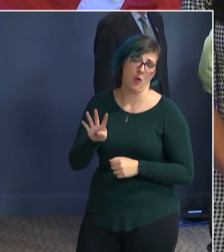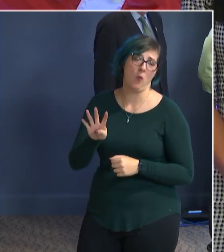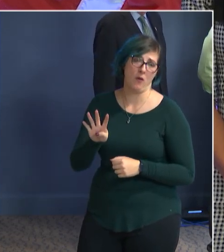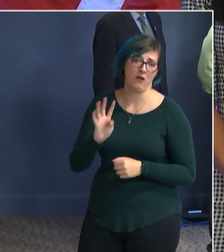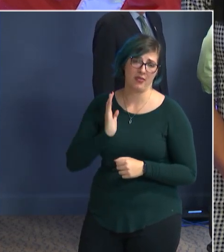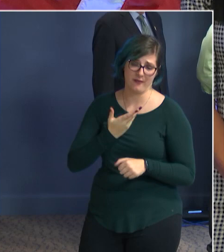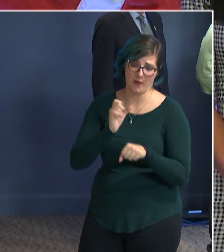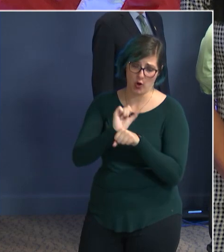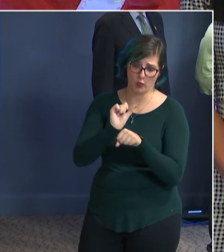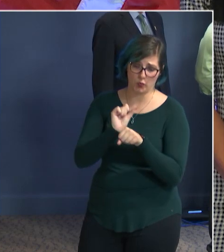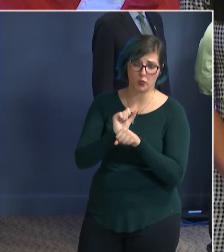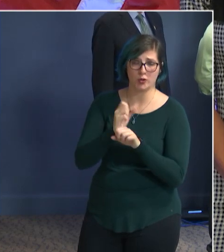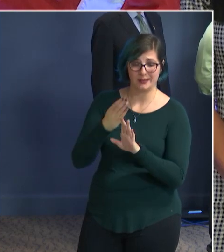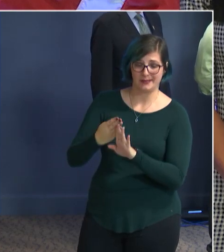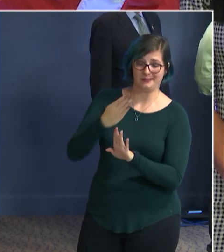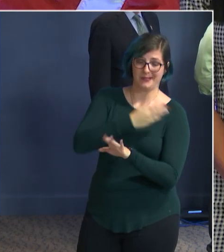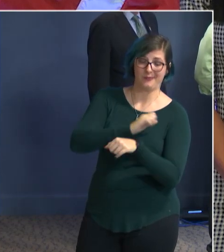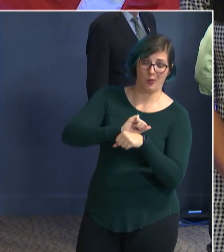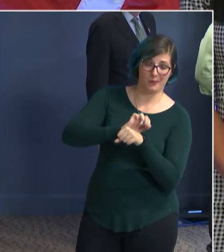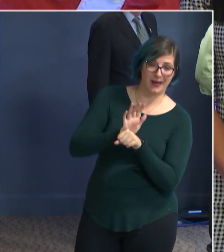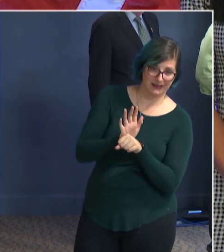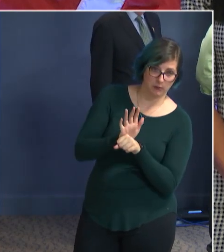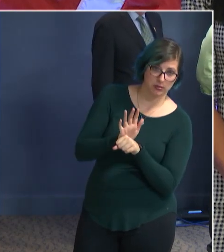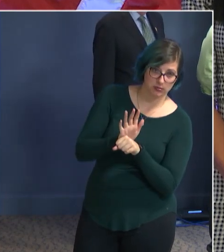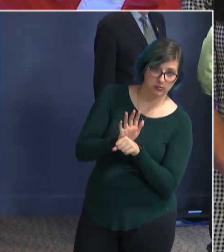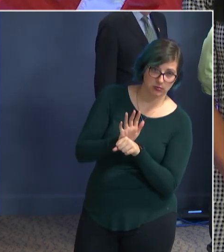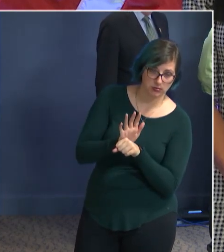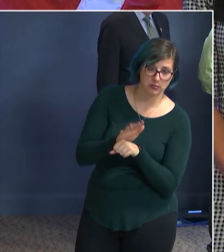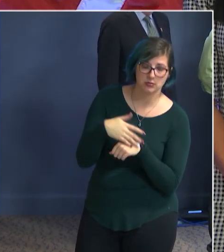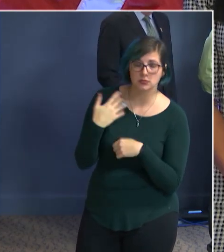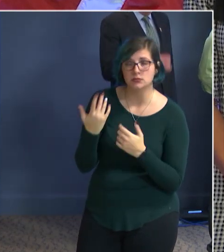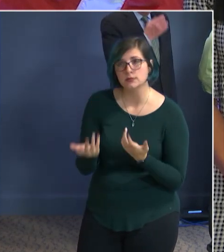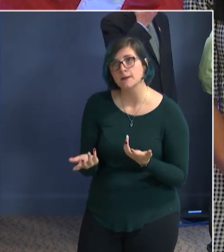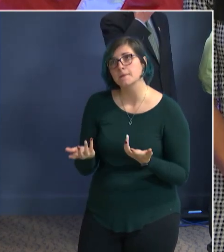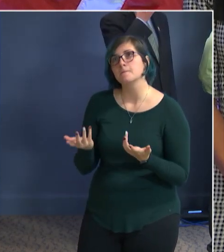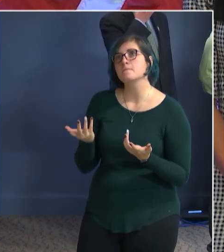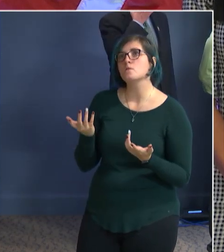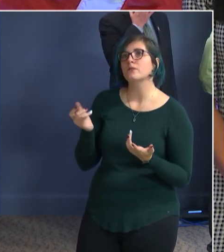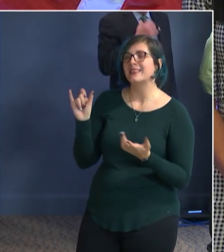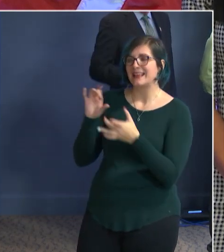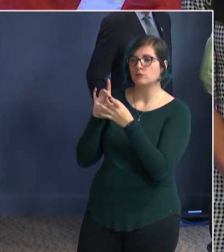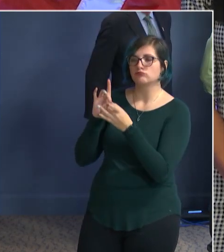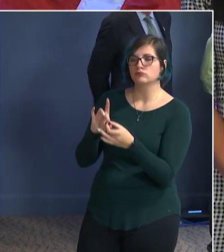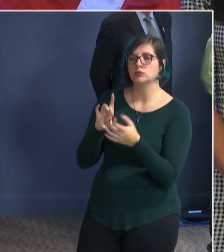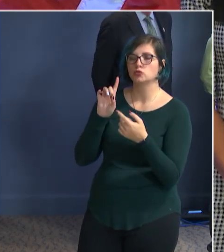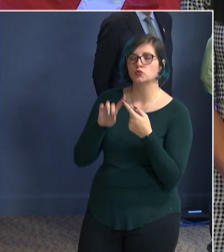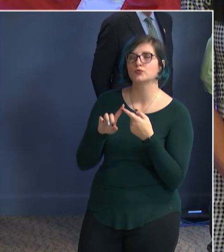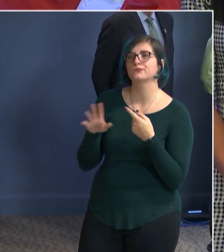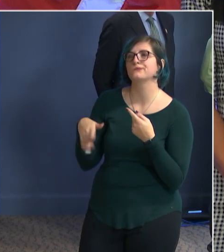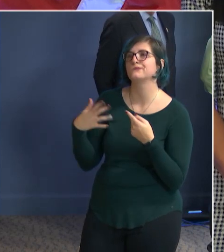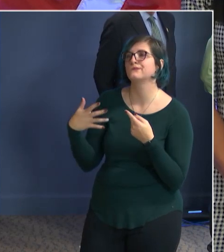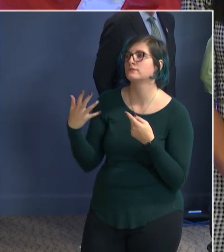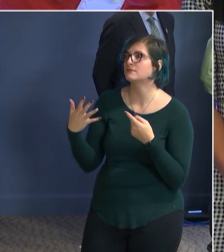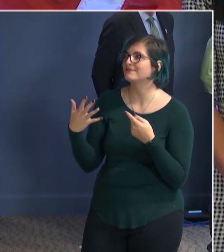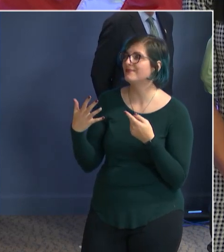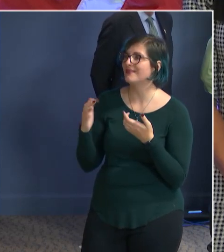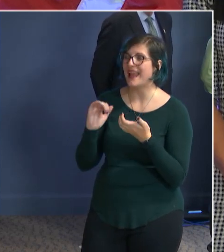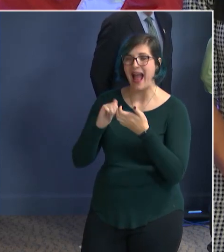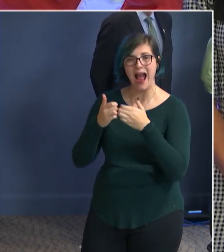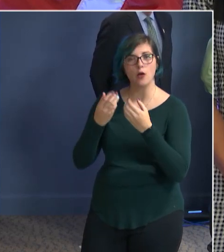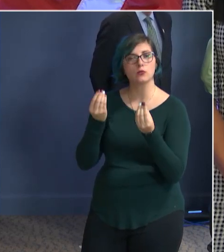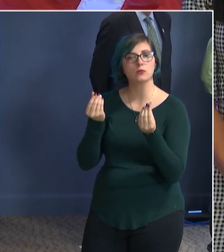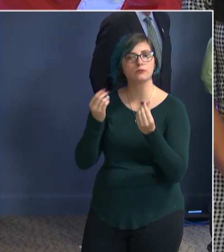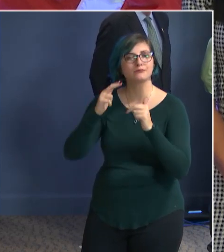our workforce pre-pandemic. And what that is ties to is how the